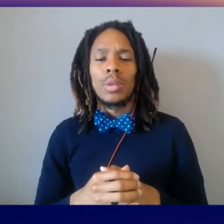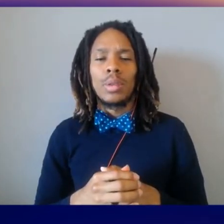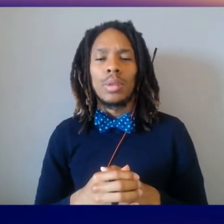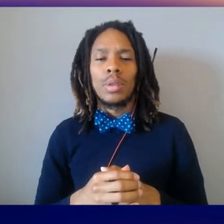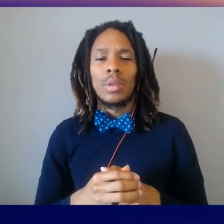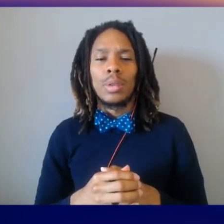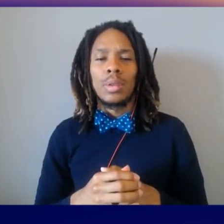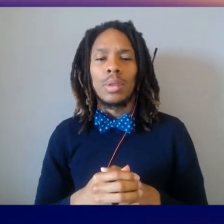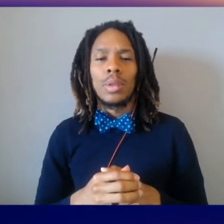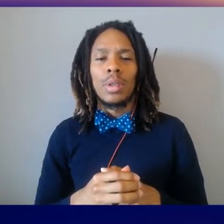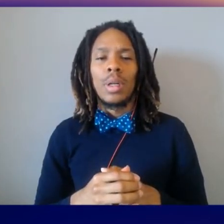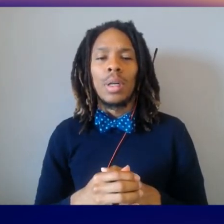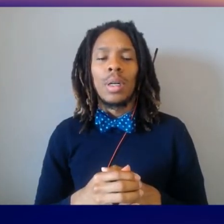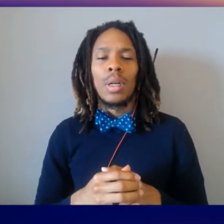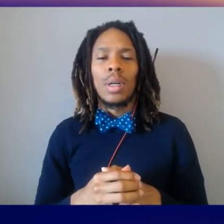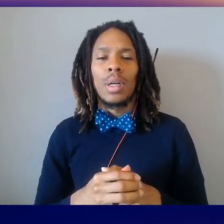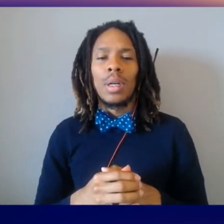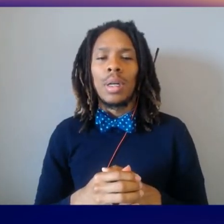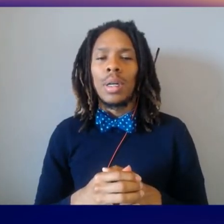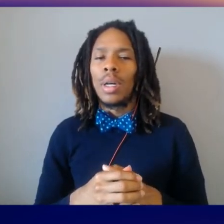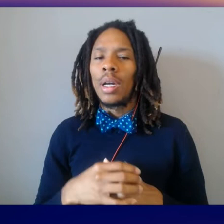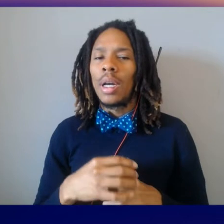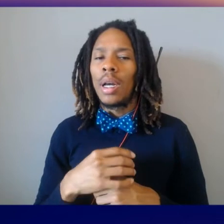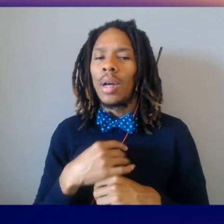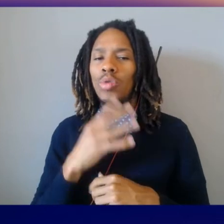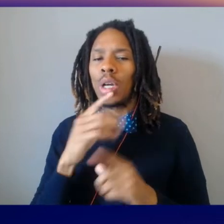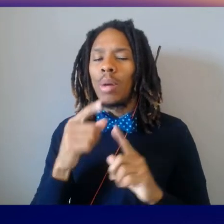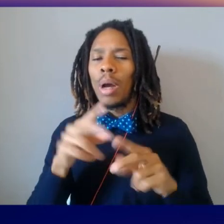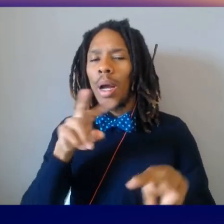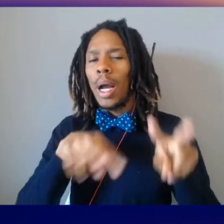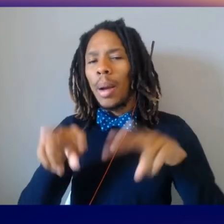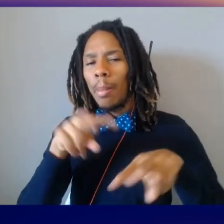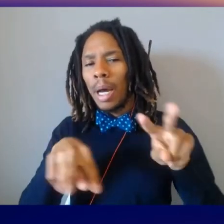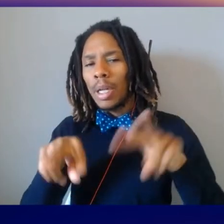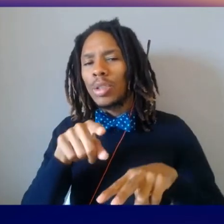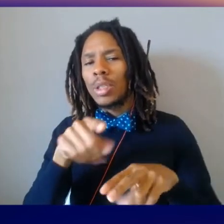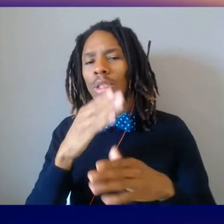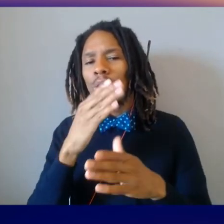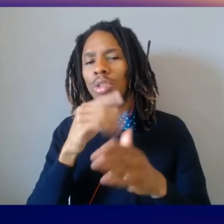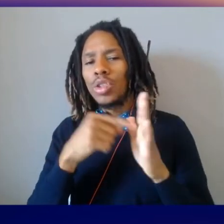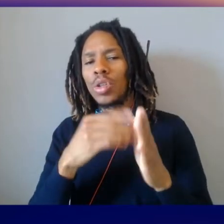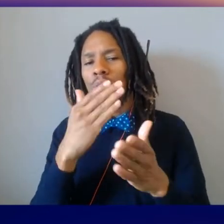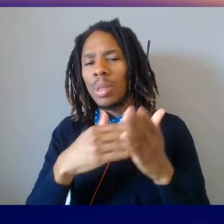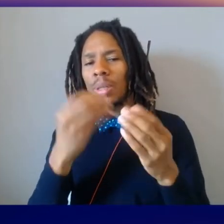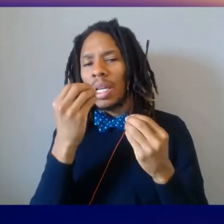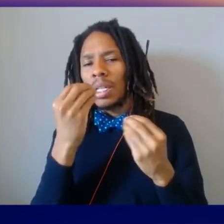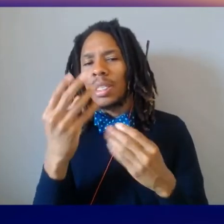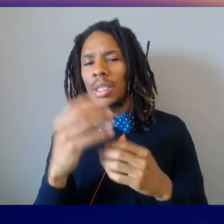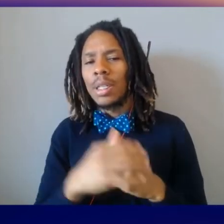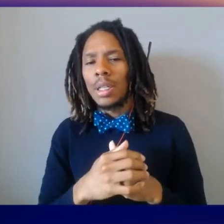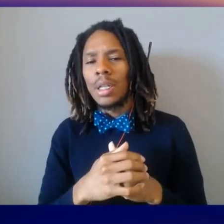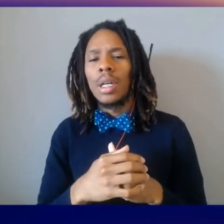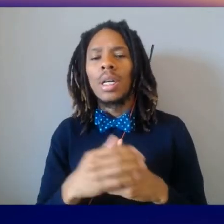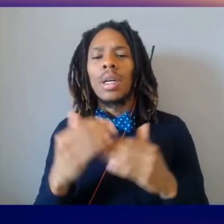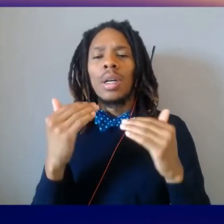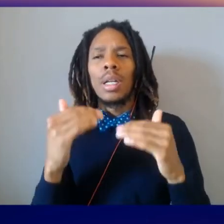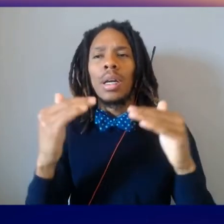I was talking about the monitoring as well, so this shows some of the details there. But let's jump